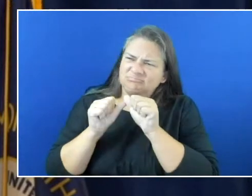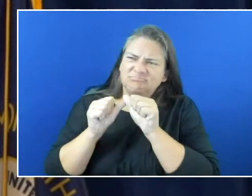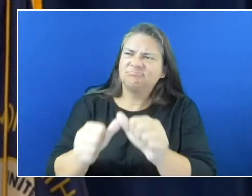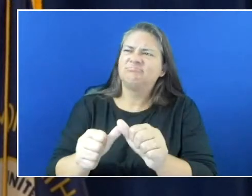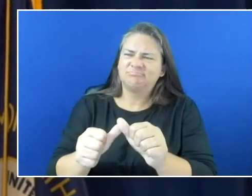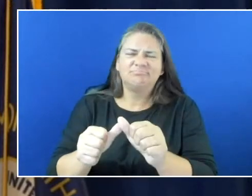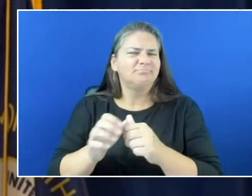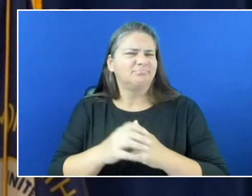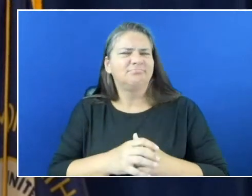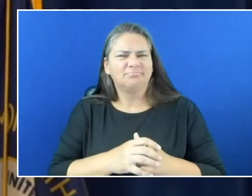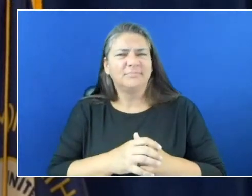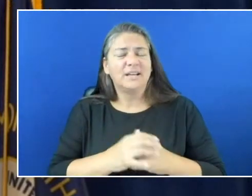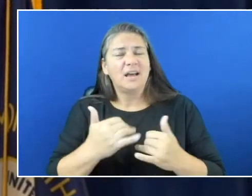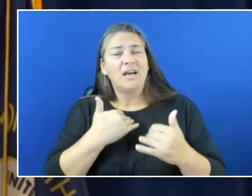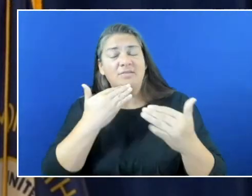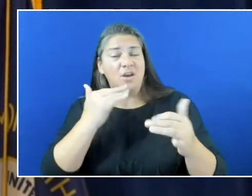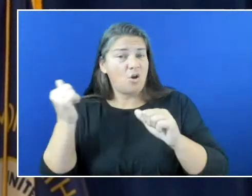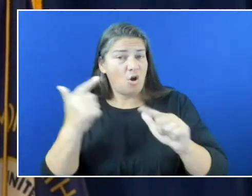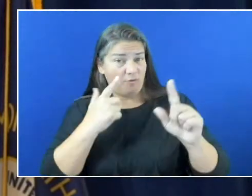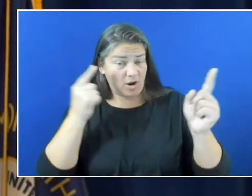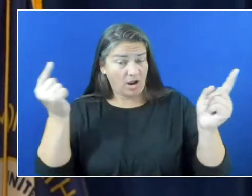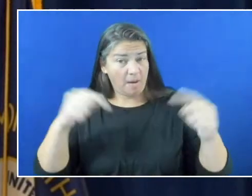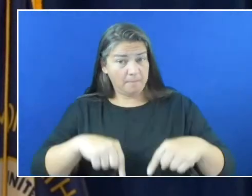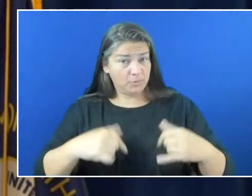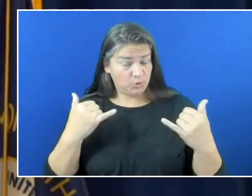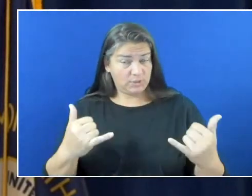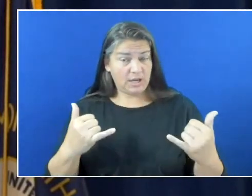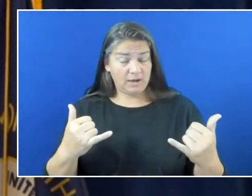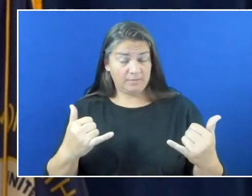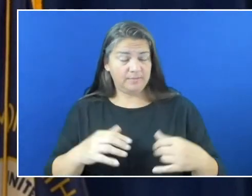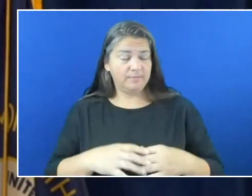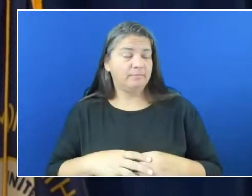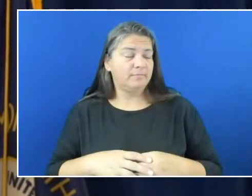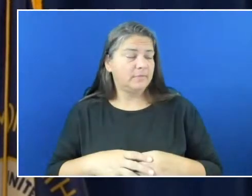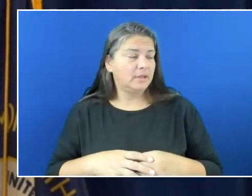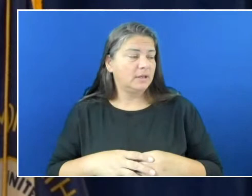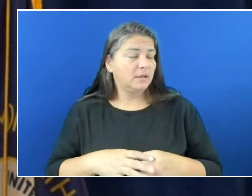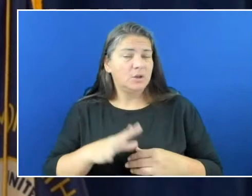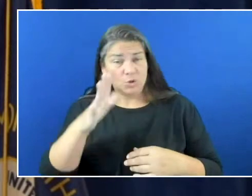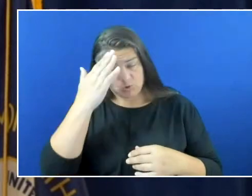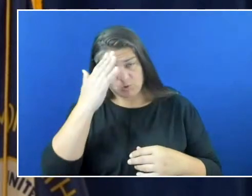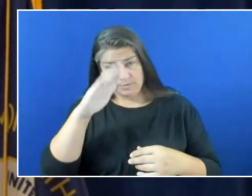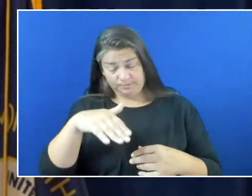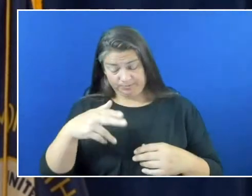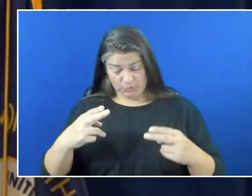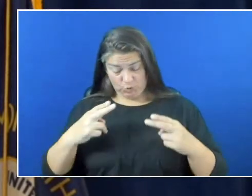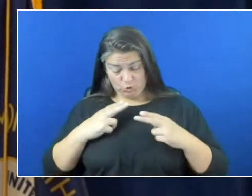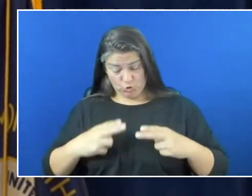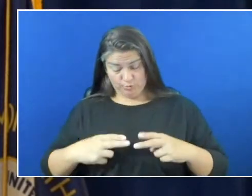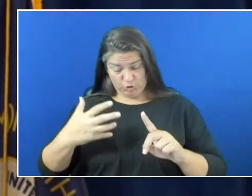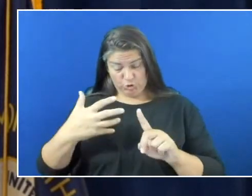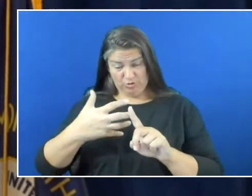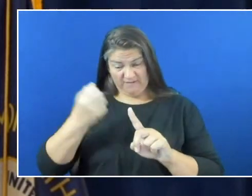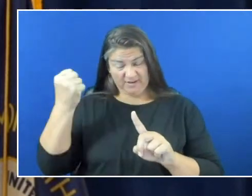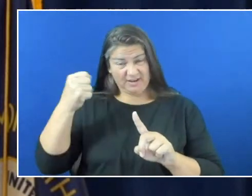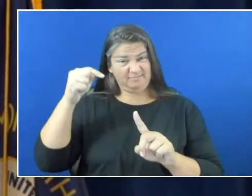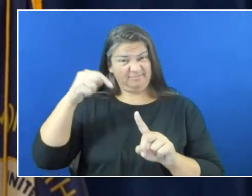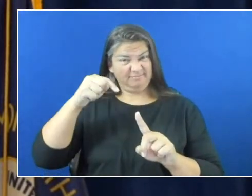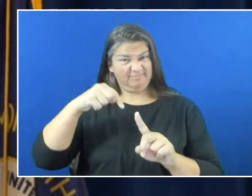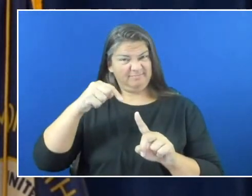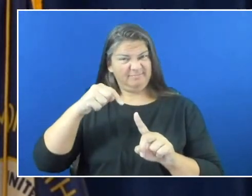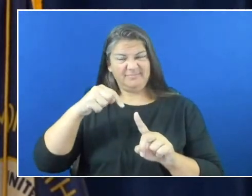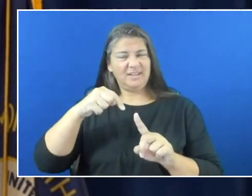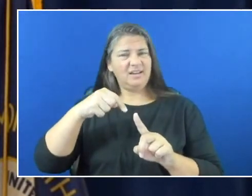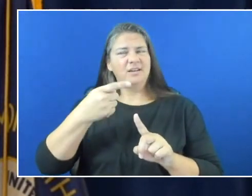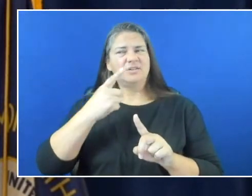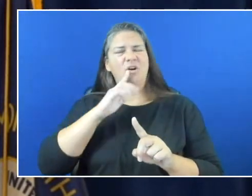attendance today. Human trafficking is an issue facing communities across the country, and the